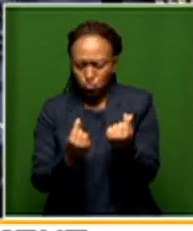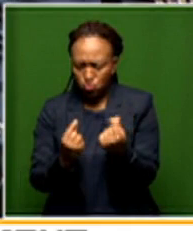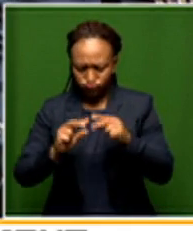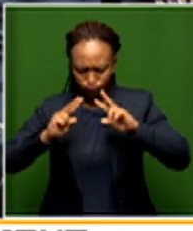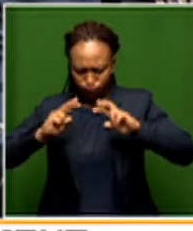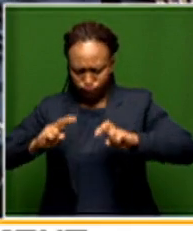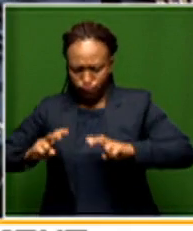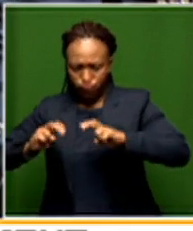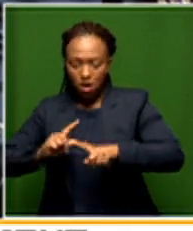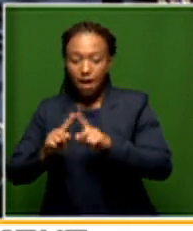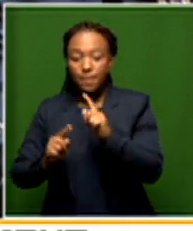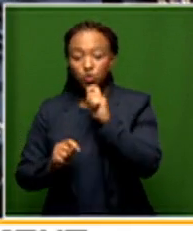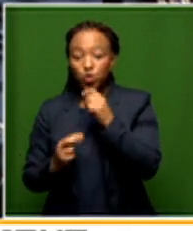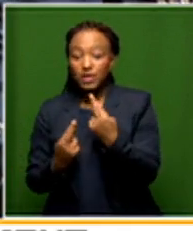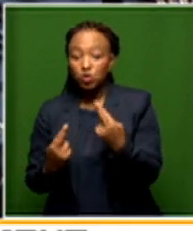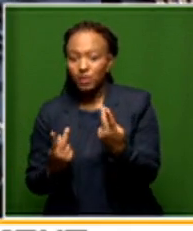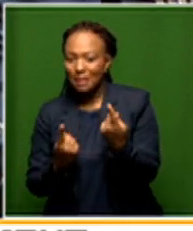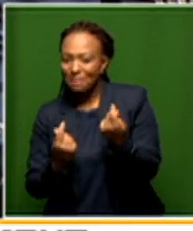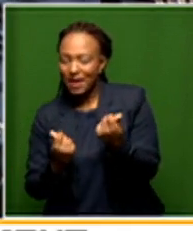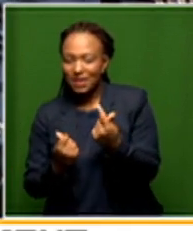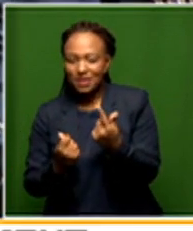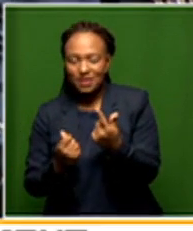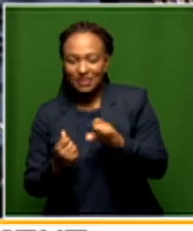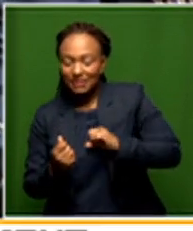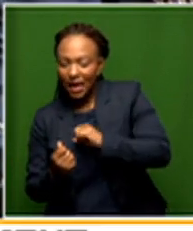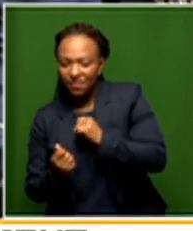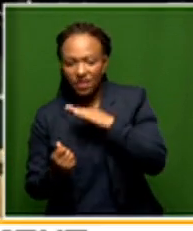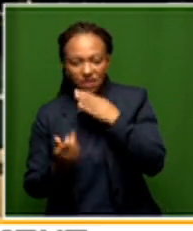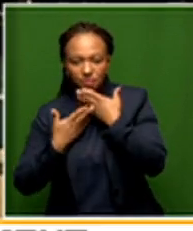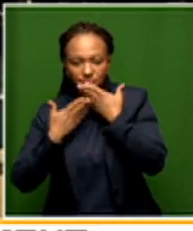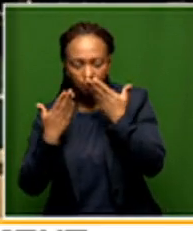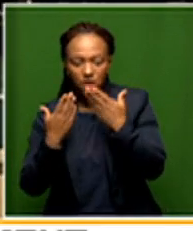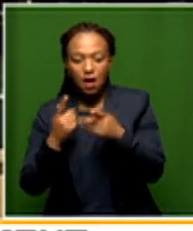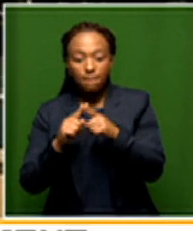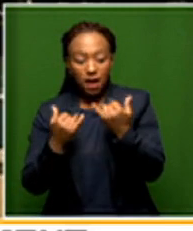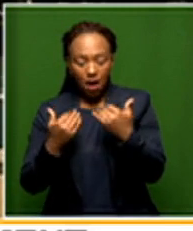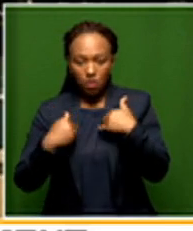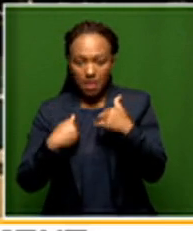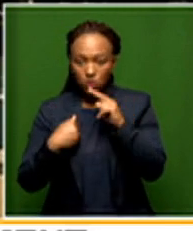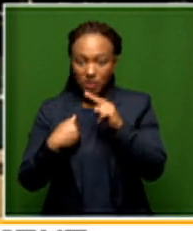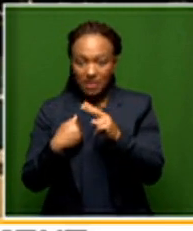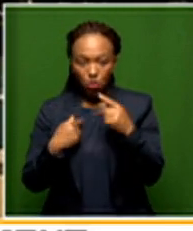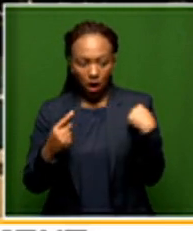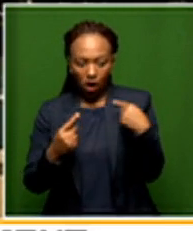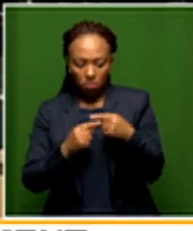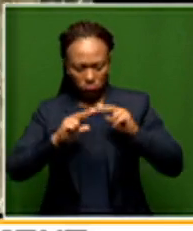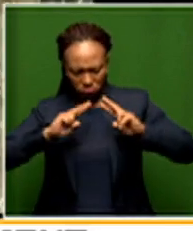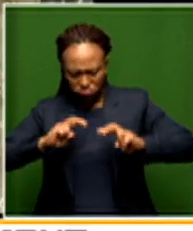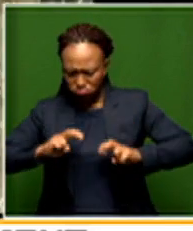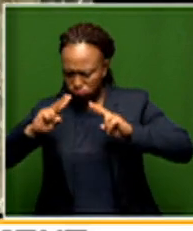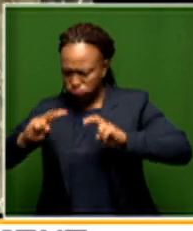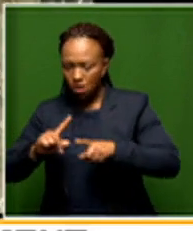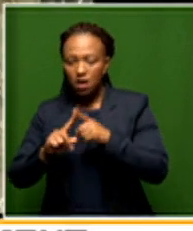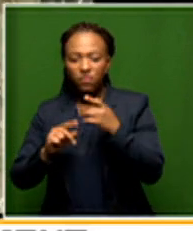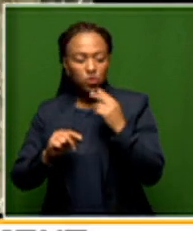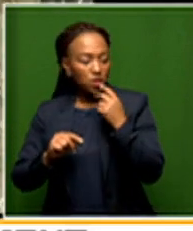resources. They've been able to bring in some of that capacity, which is now we're beginning to see the fruits of that in the arrests that we've seen